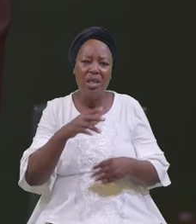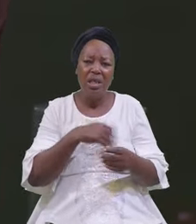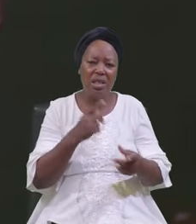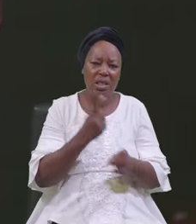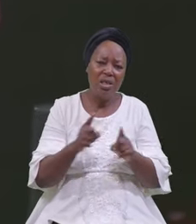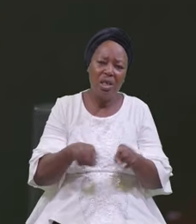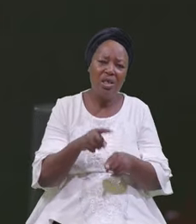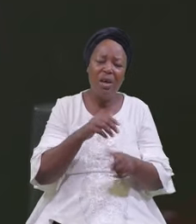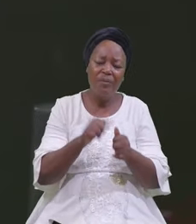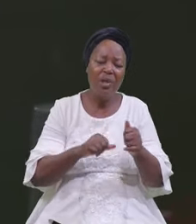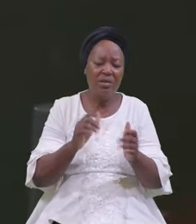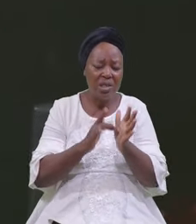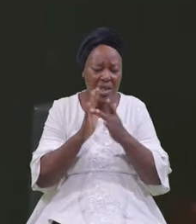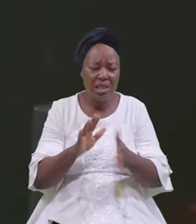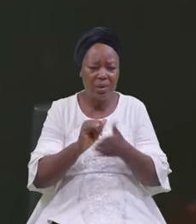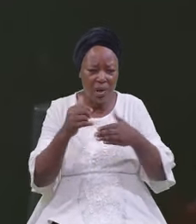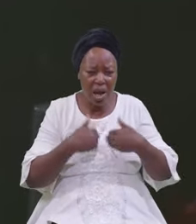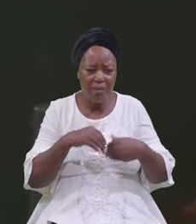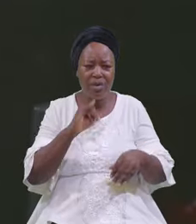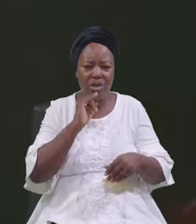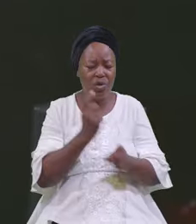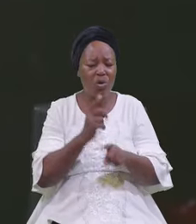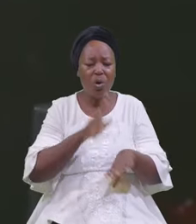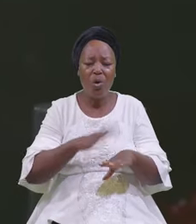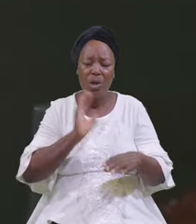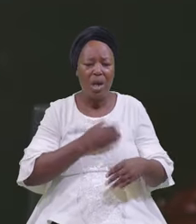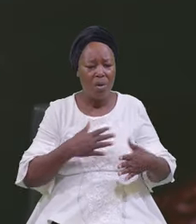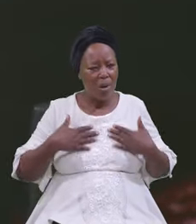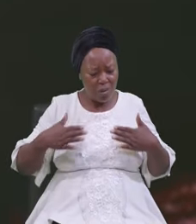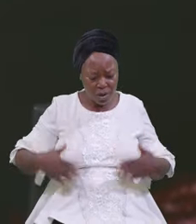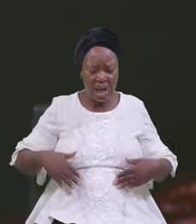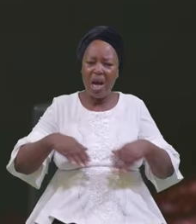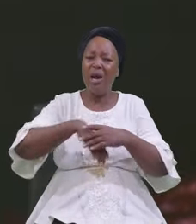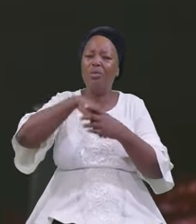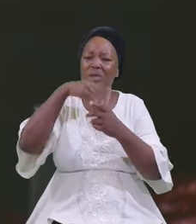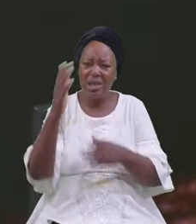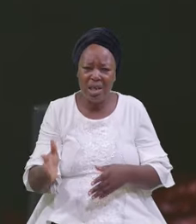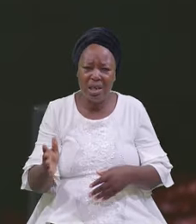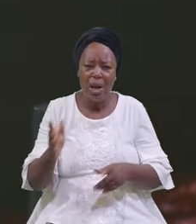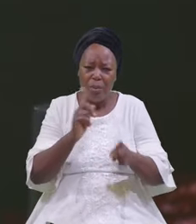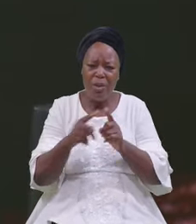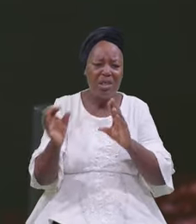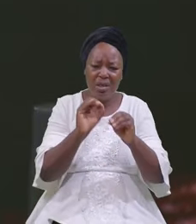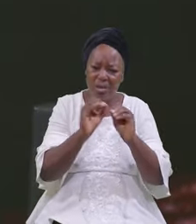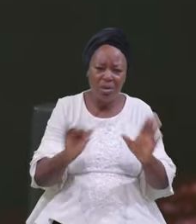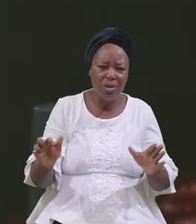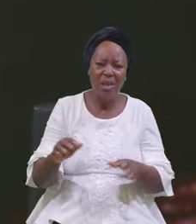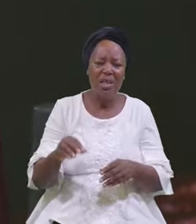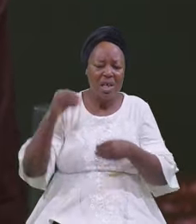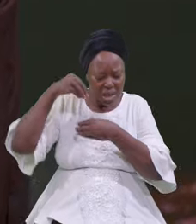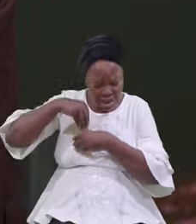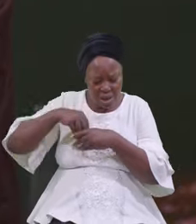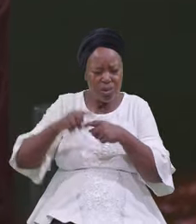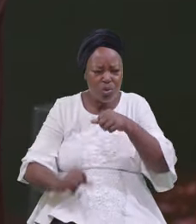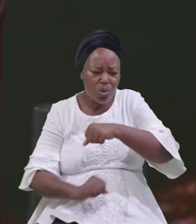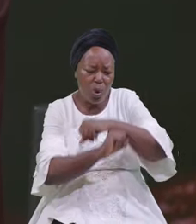Christianity, all of your Christianity is carried on your body, exterior. But there's nothing within to